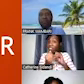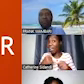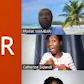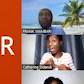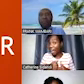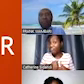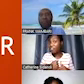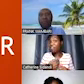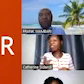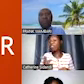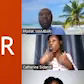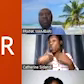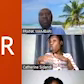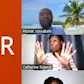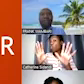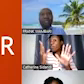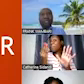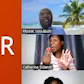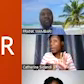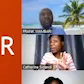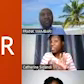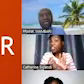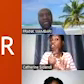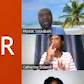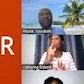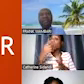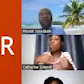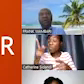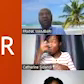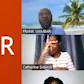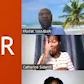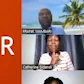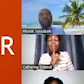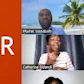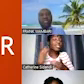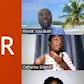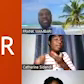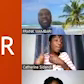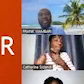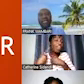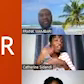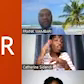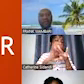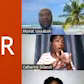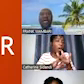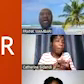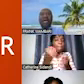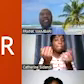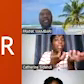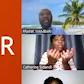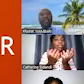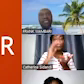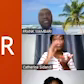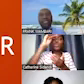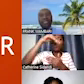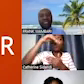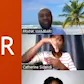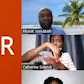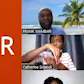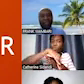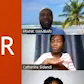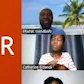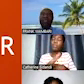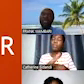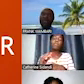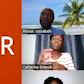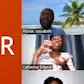on, or you have lost your parents that you used to depend on, or your business has gone down in an unprecedented situation that